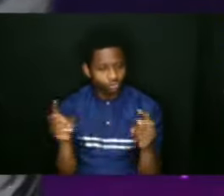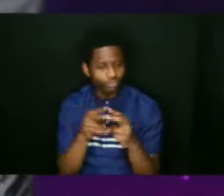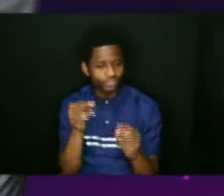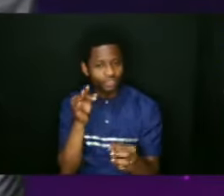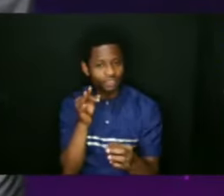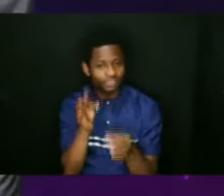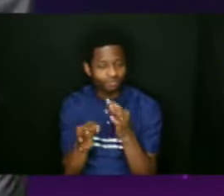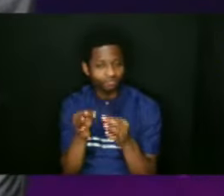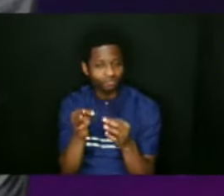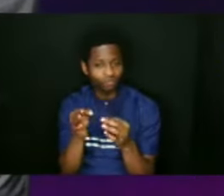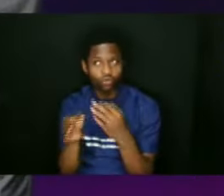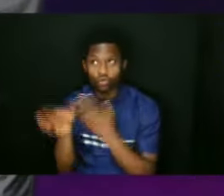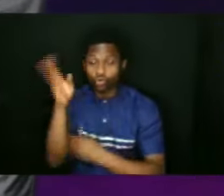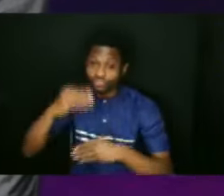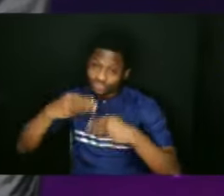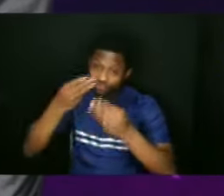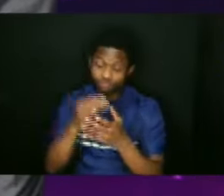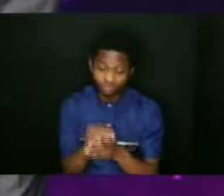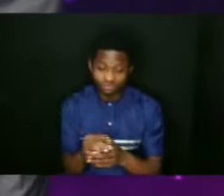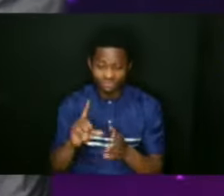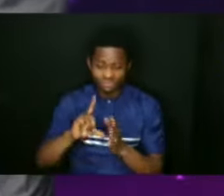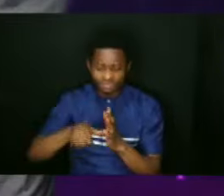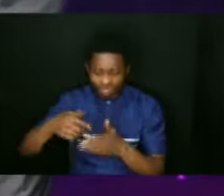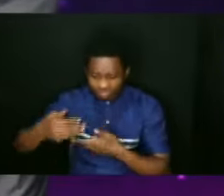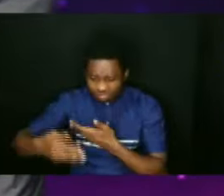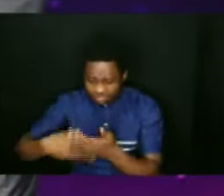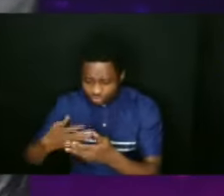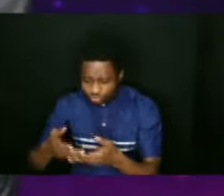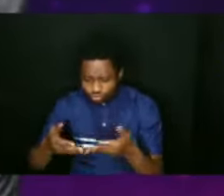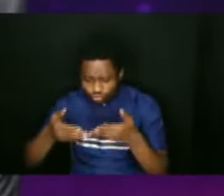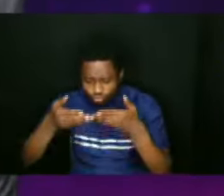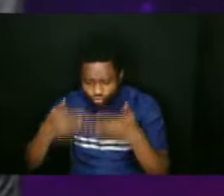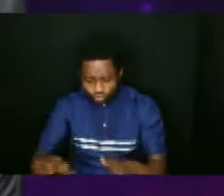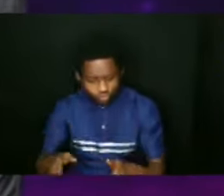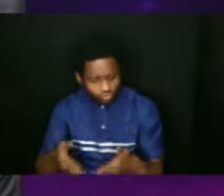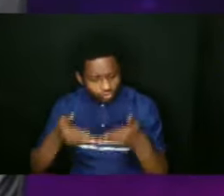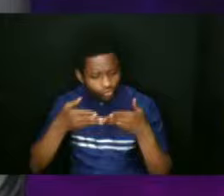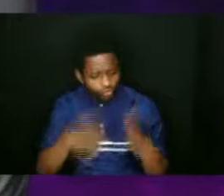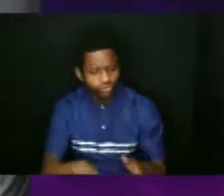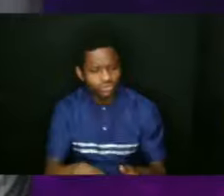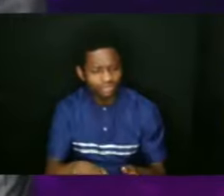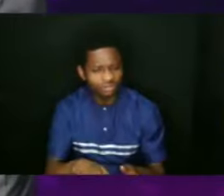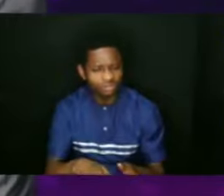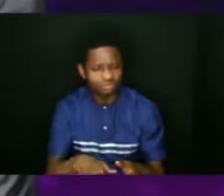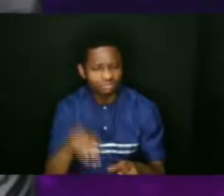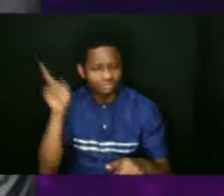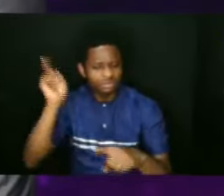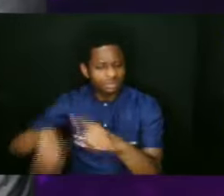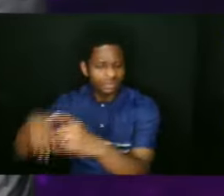huge. You may not know the quality and the price of each one until you lose